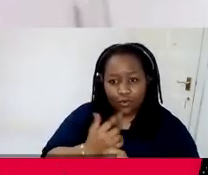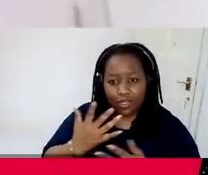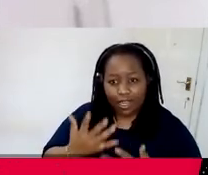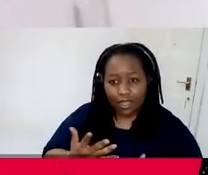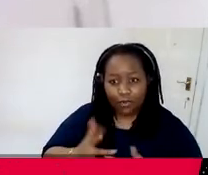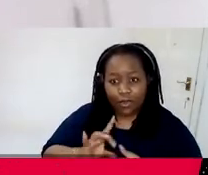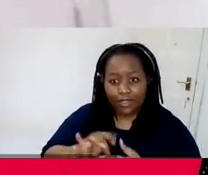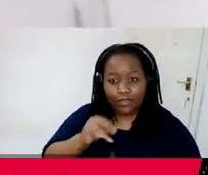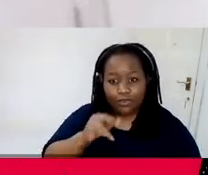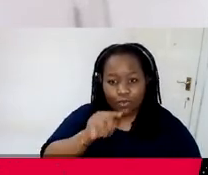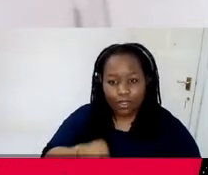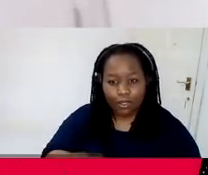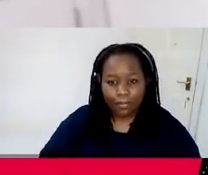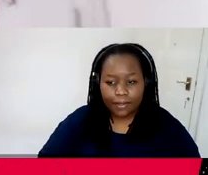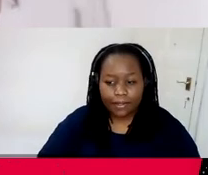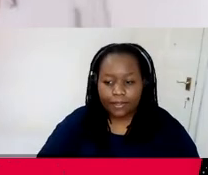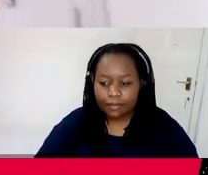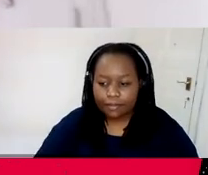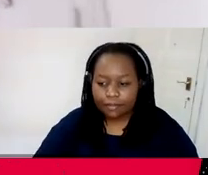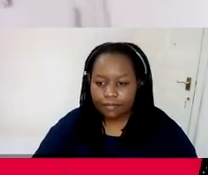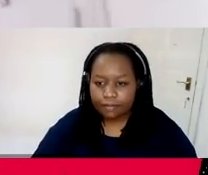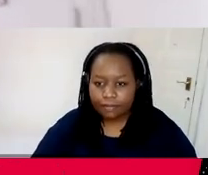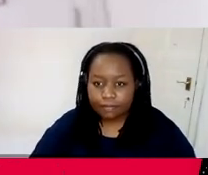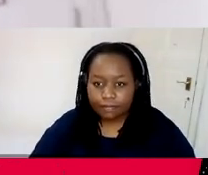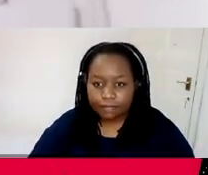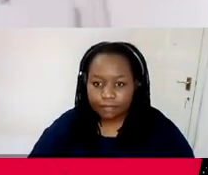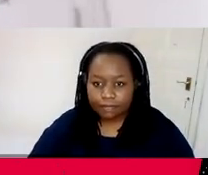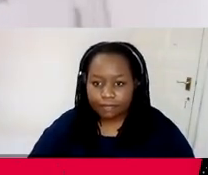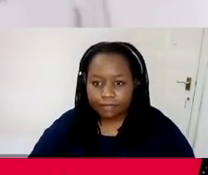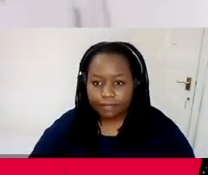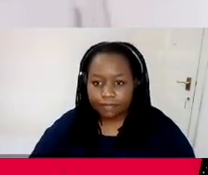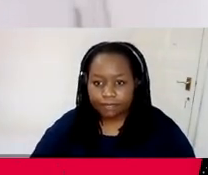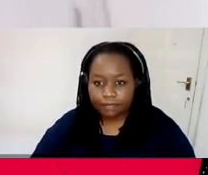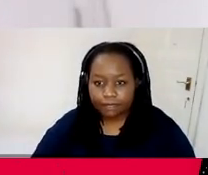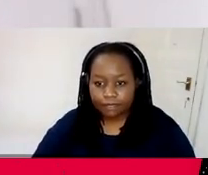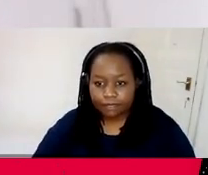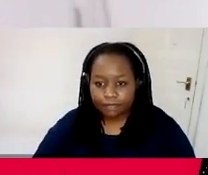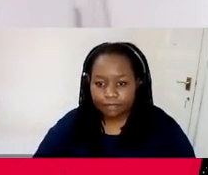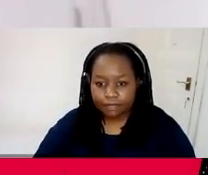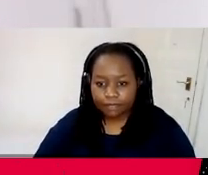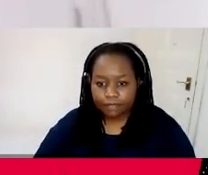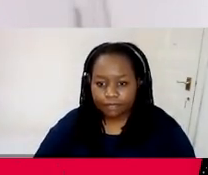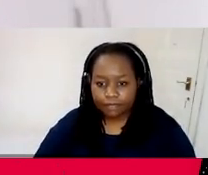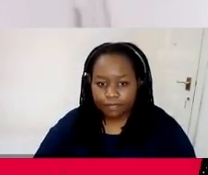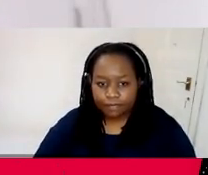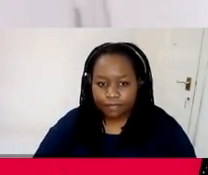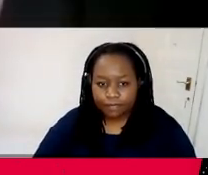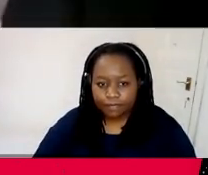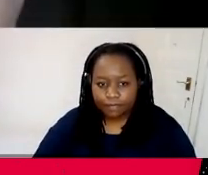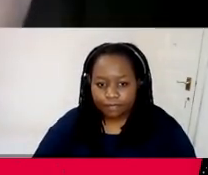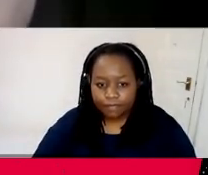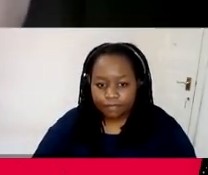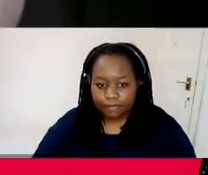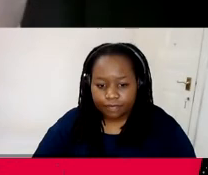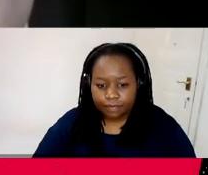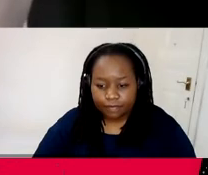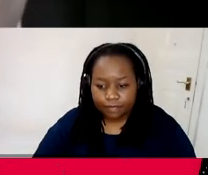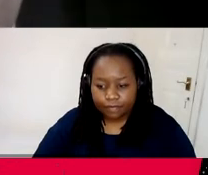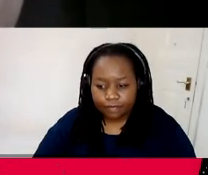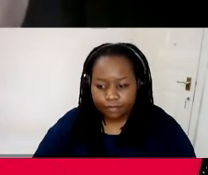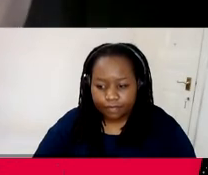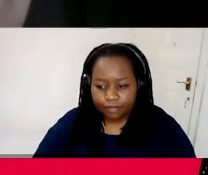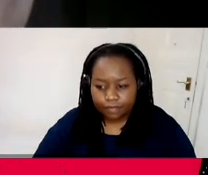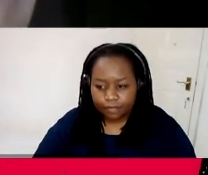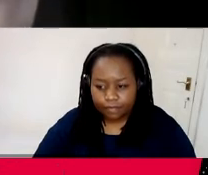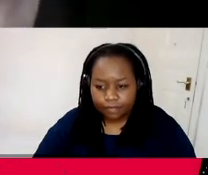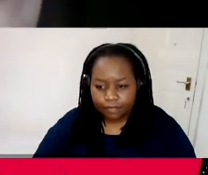And now one of the most important questions, I think, in terms of things a lot of you said, solidarity and how do we